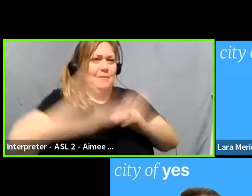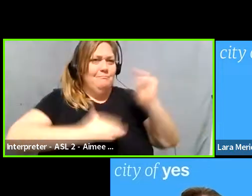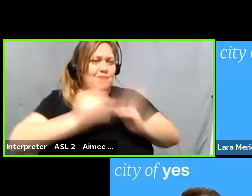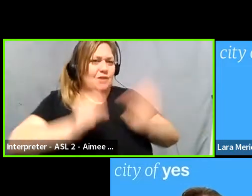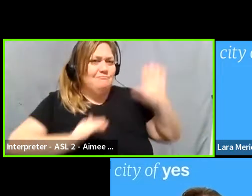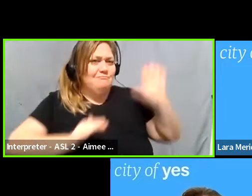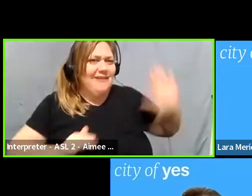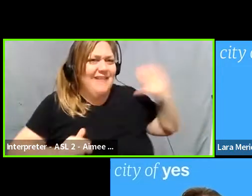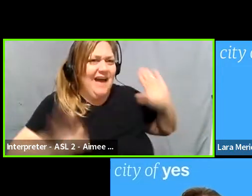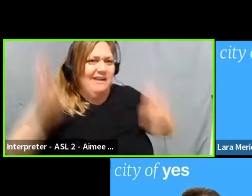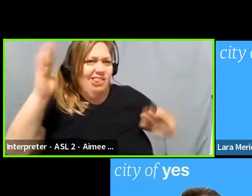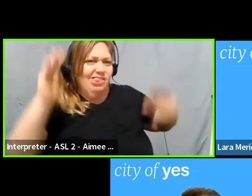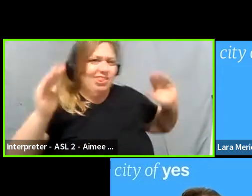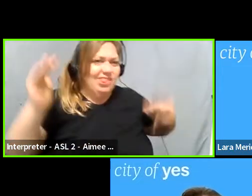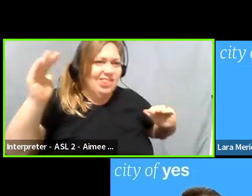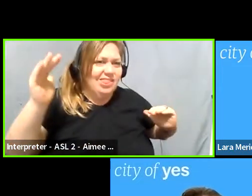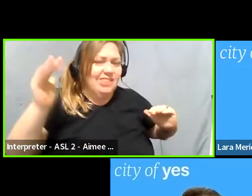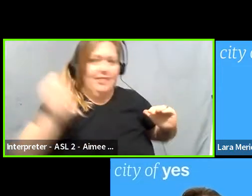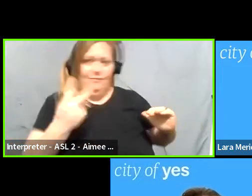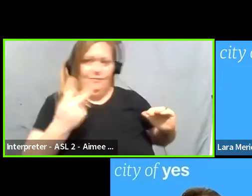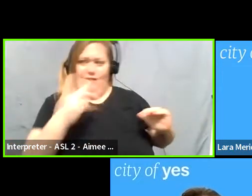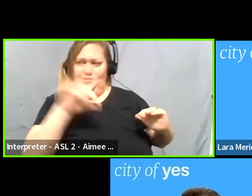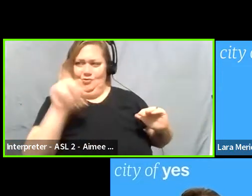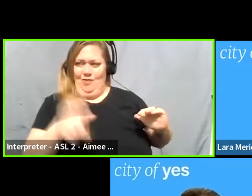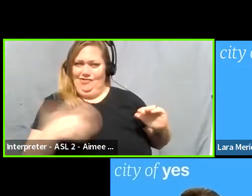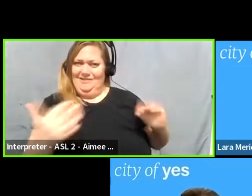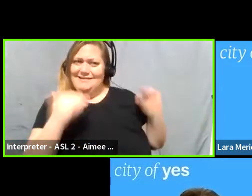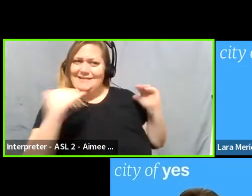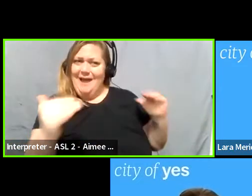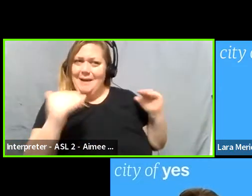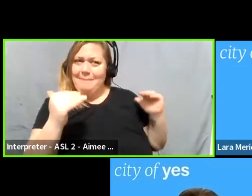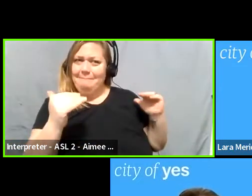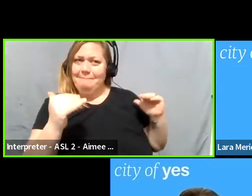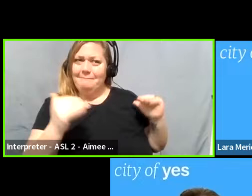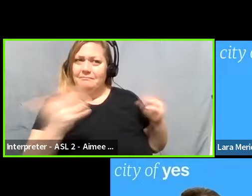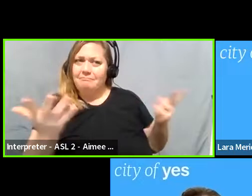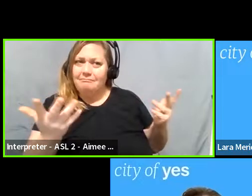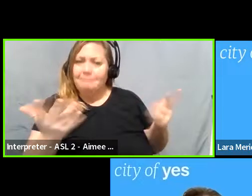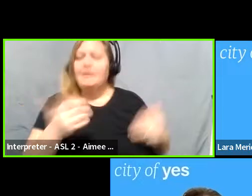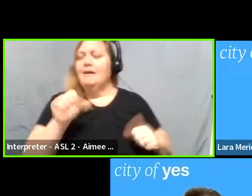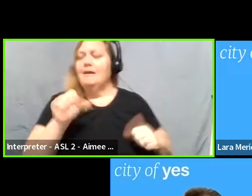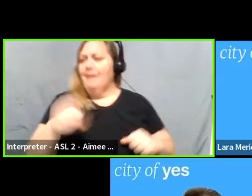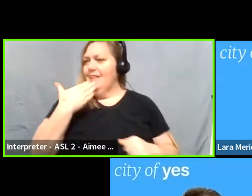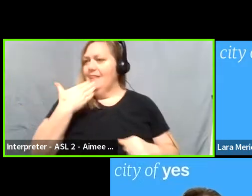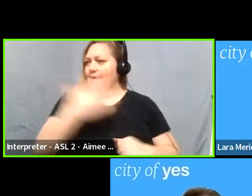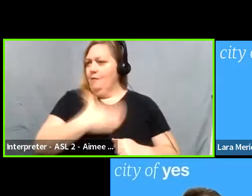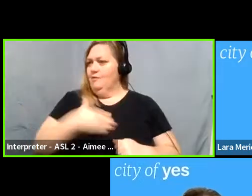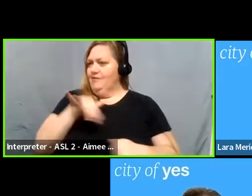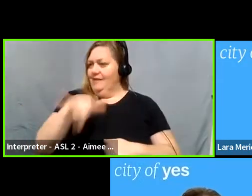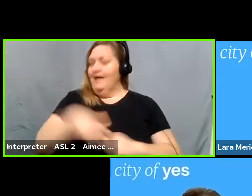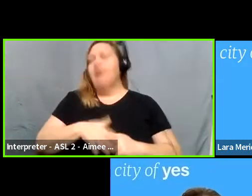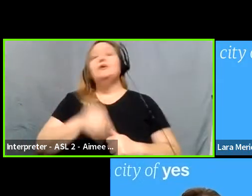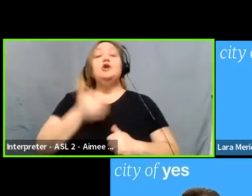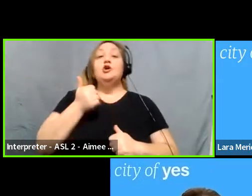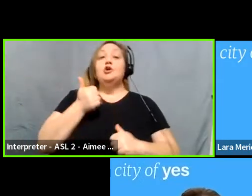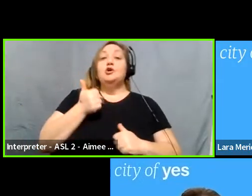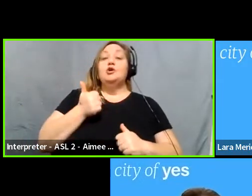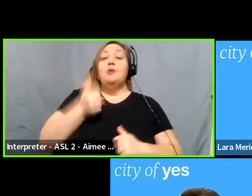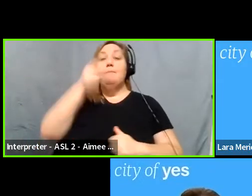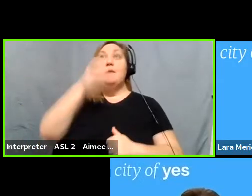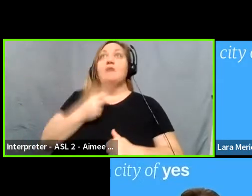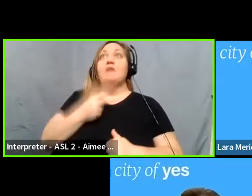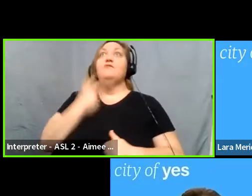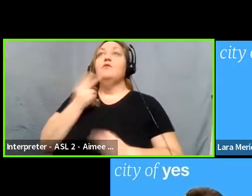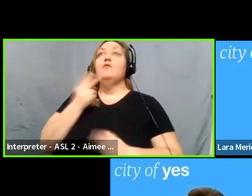So that's my two questions. Yeah. appreciate that. Great. Um, great, great question, Robert